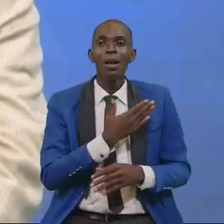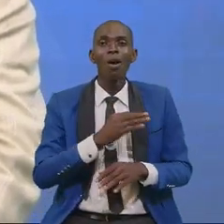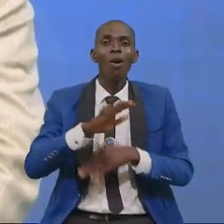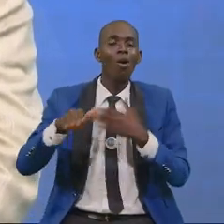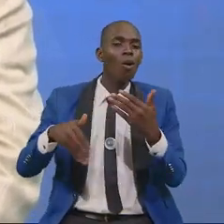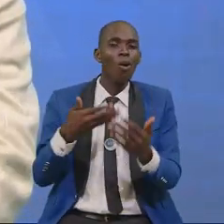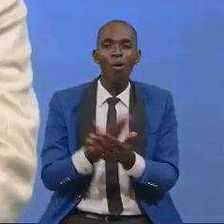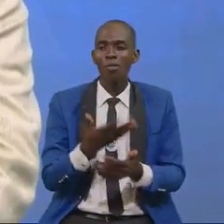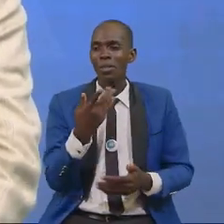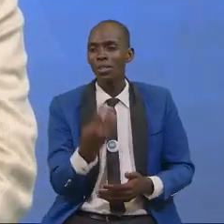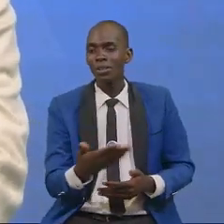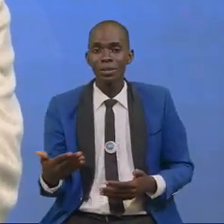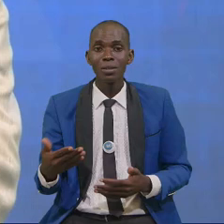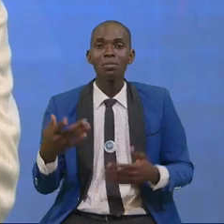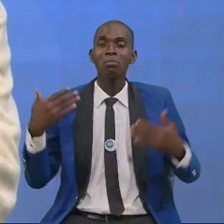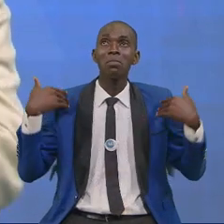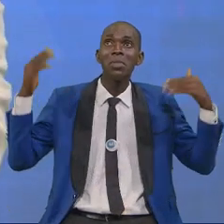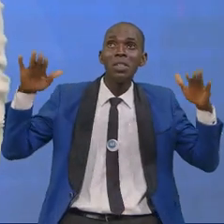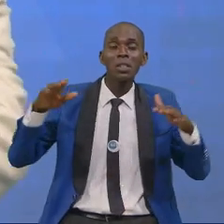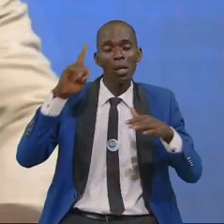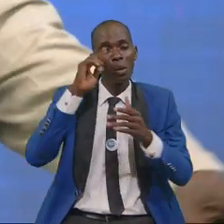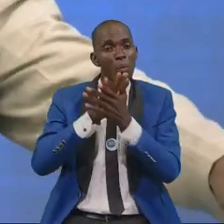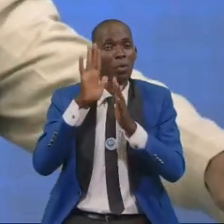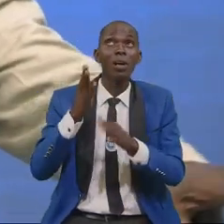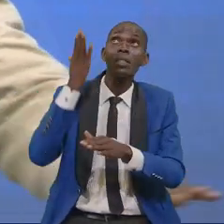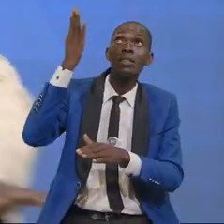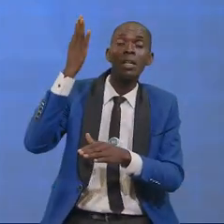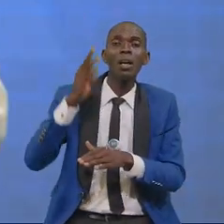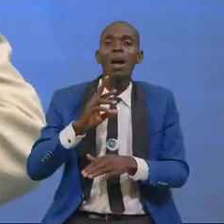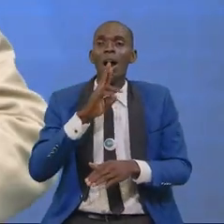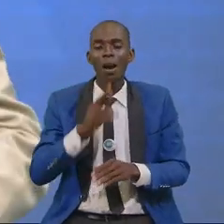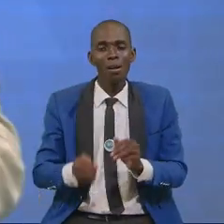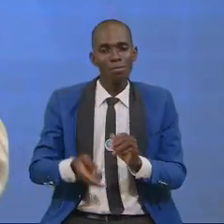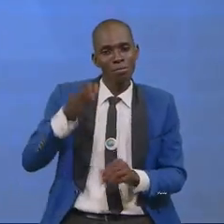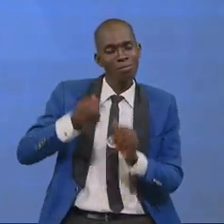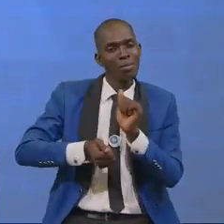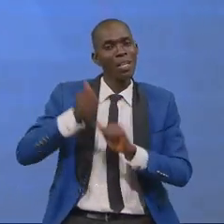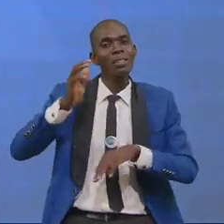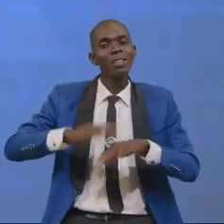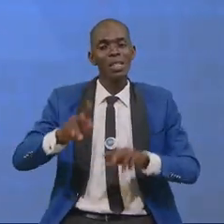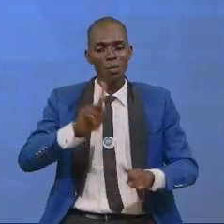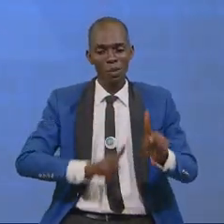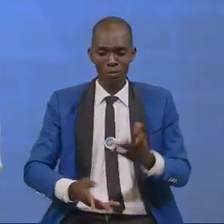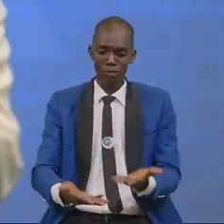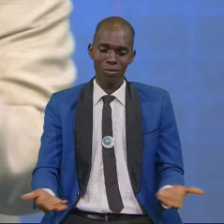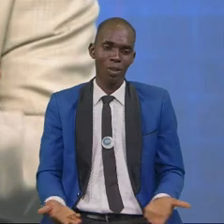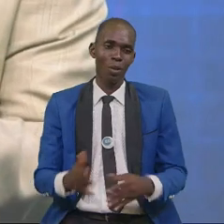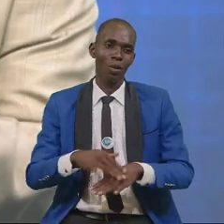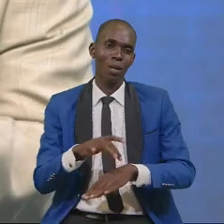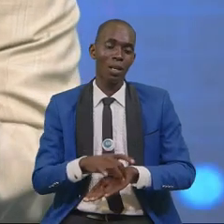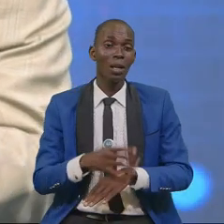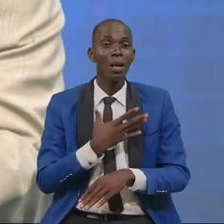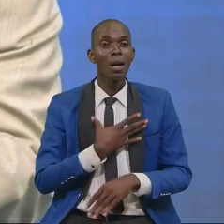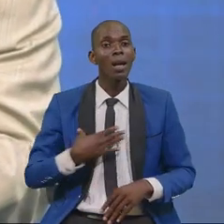those angels in heaven, they're higher than all the people here on earth. And